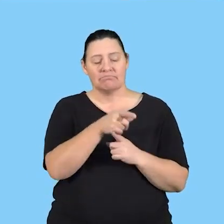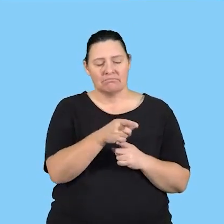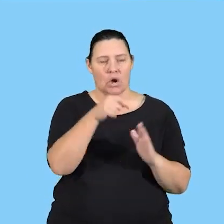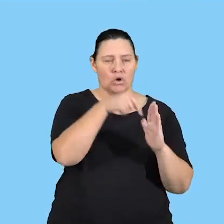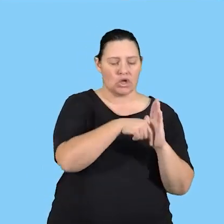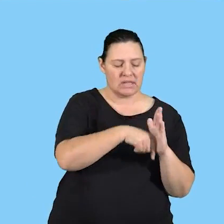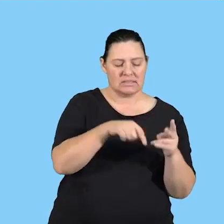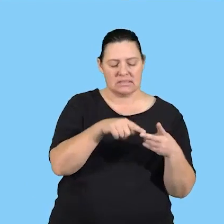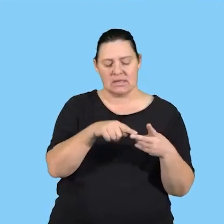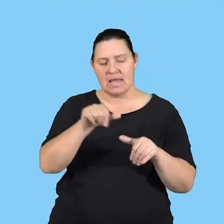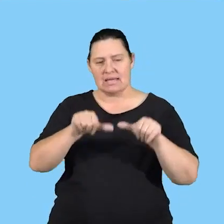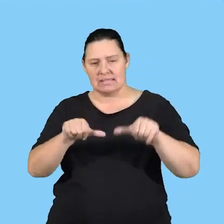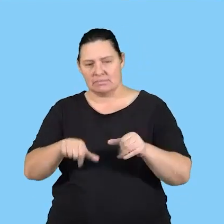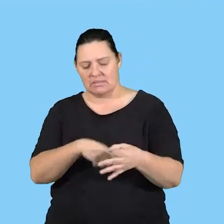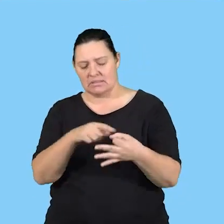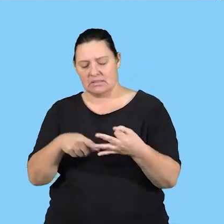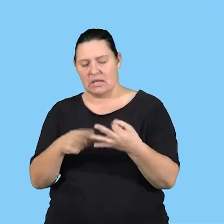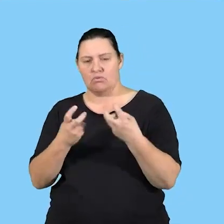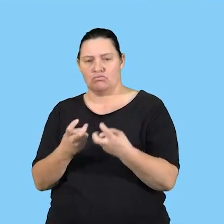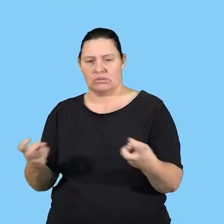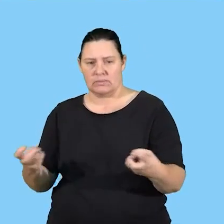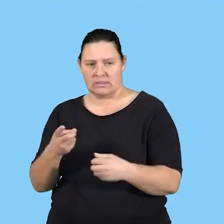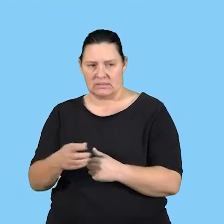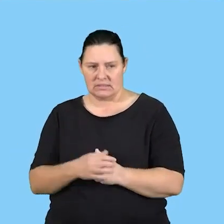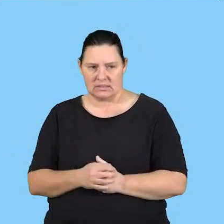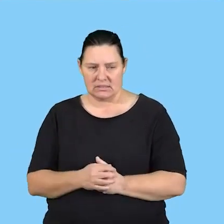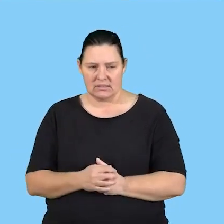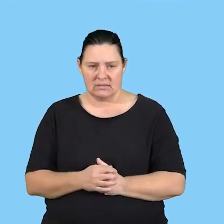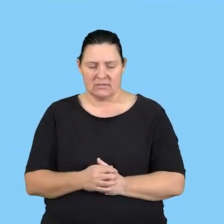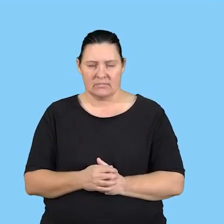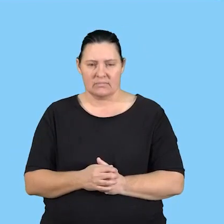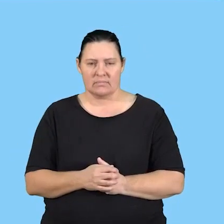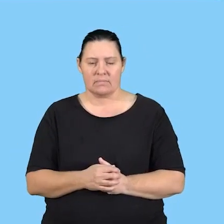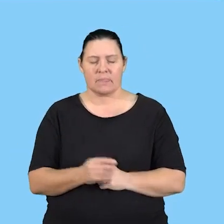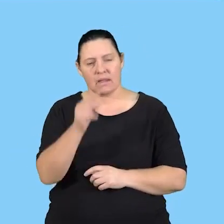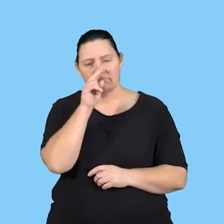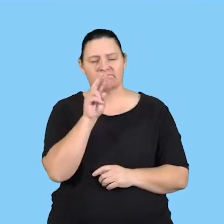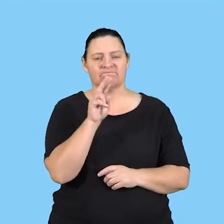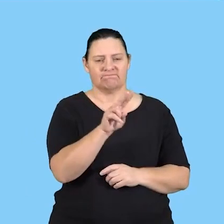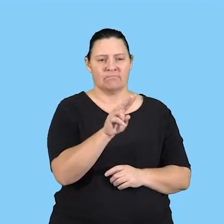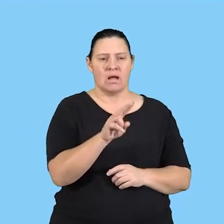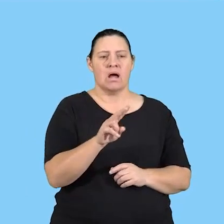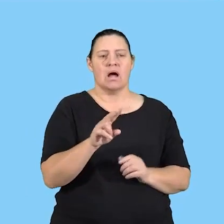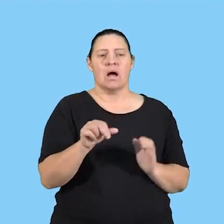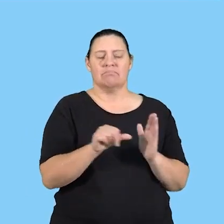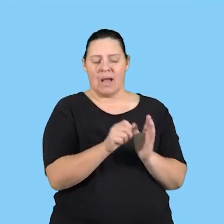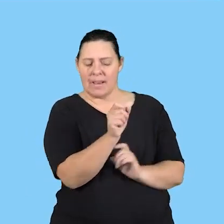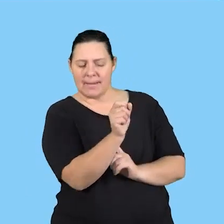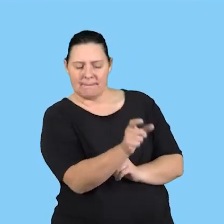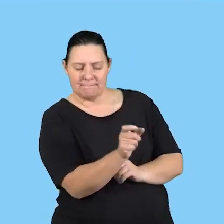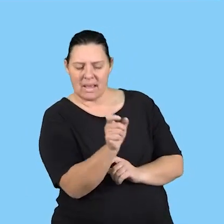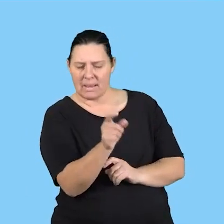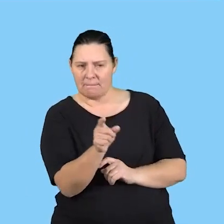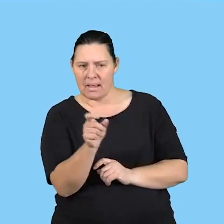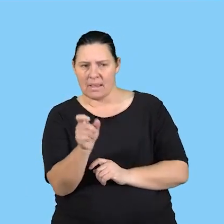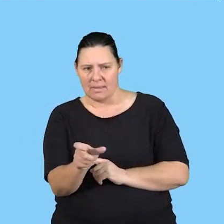assessment, and also resources. We looked at the significant gaps